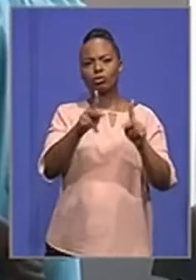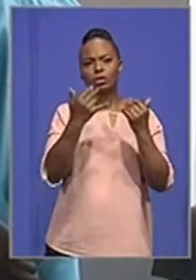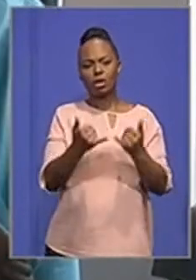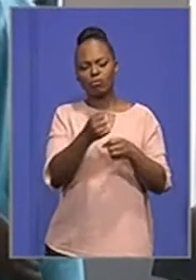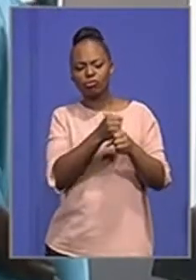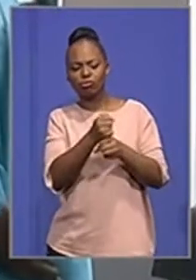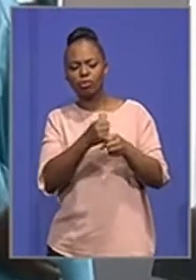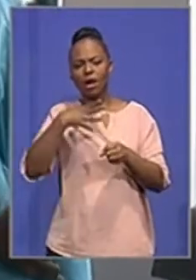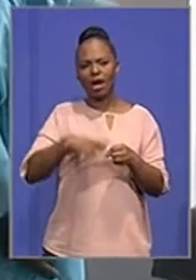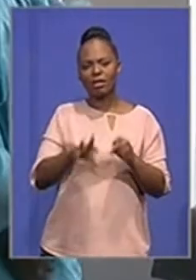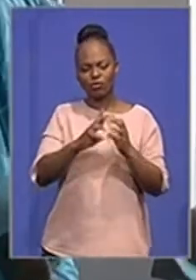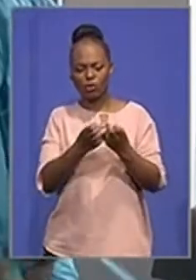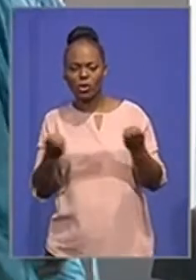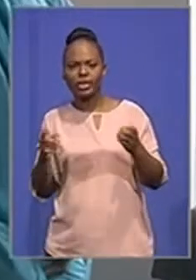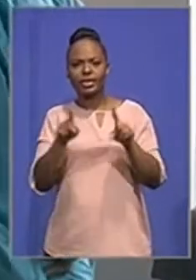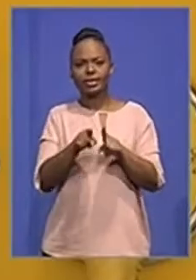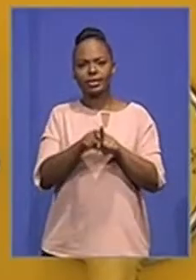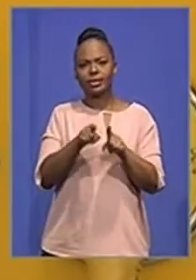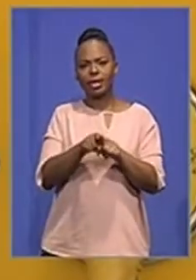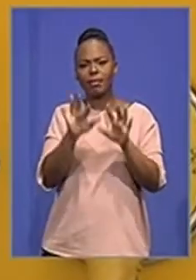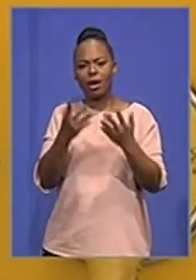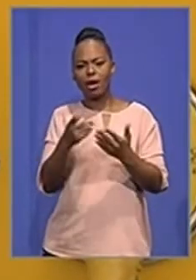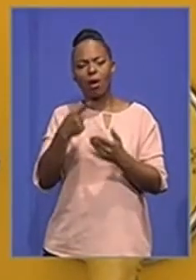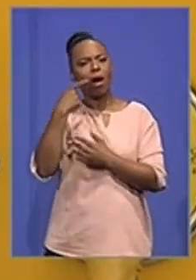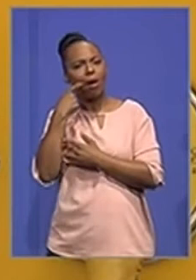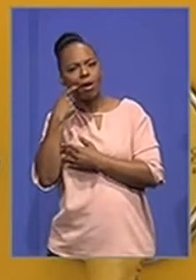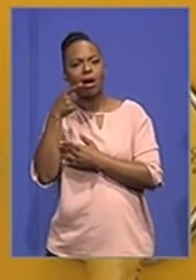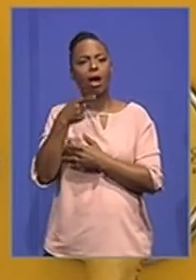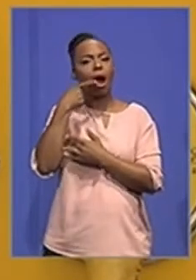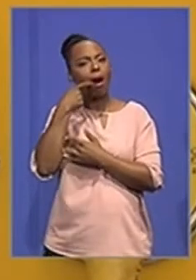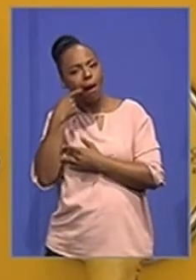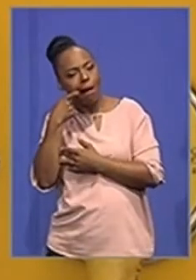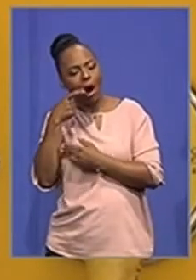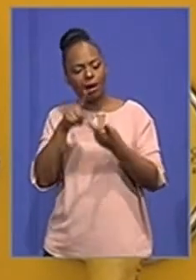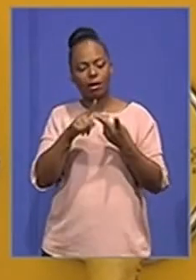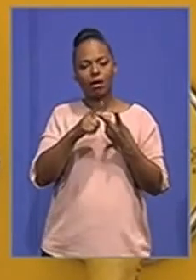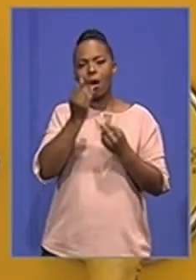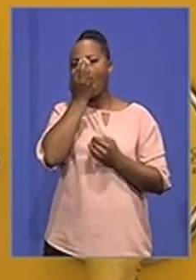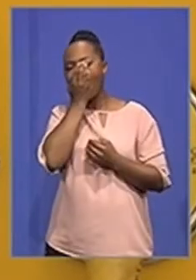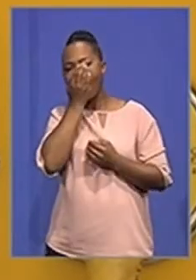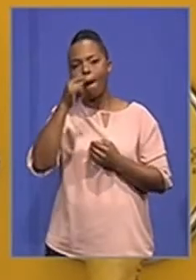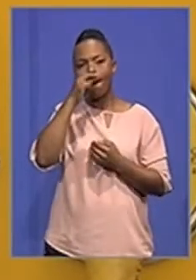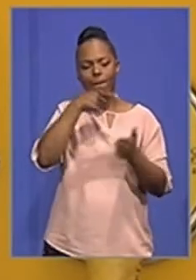tse dingwe tse dintsi di tshwana le dithusa khemo kana ventilators go gagamatsa ntwa kgatlhanong